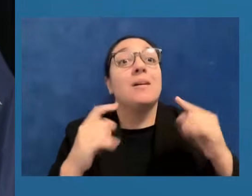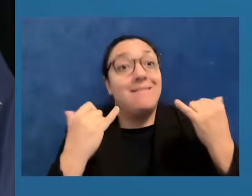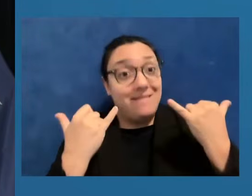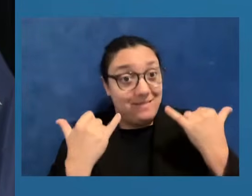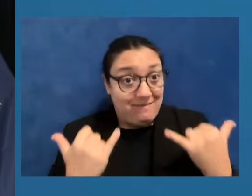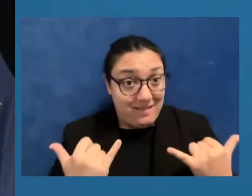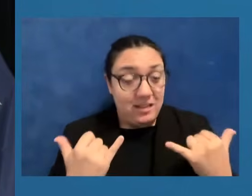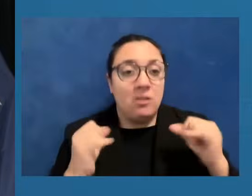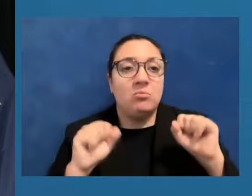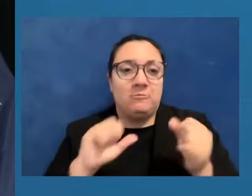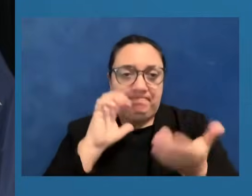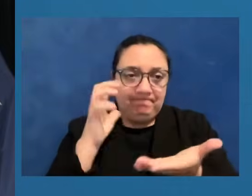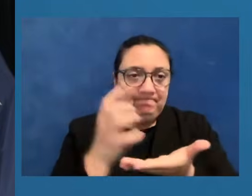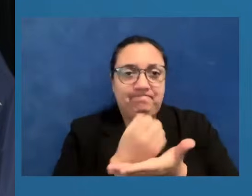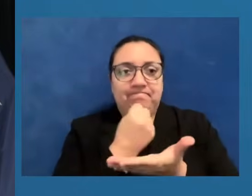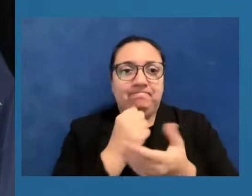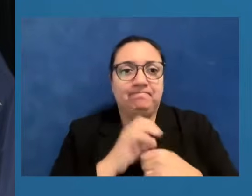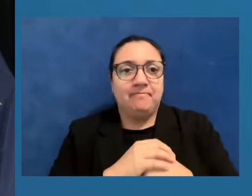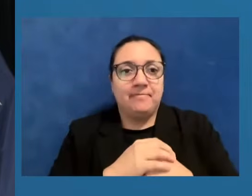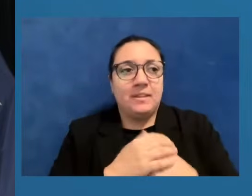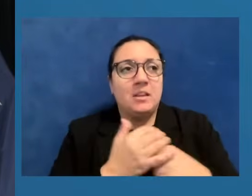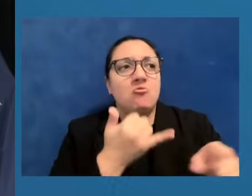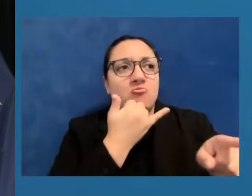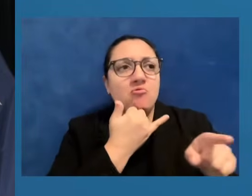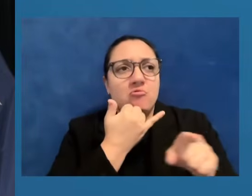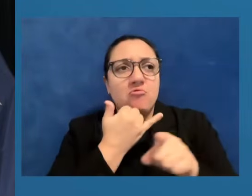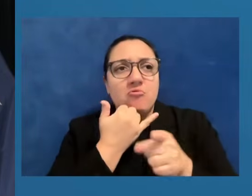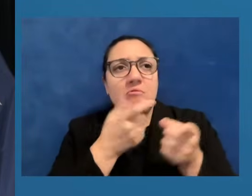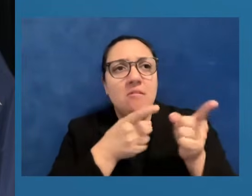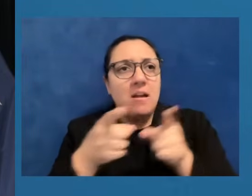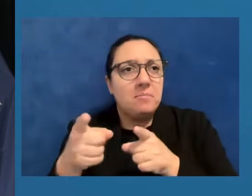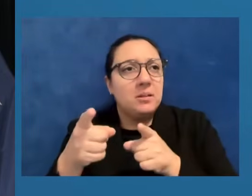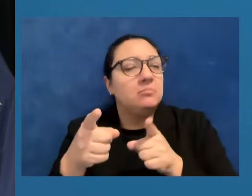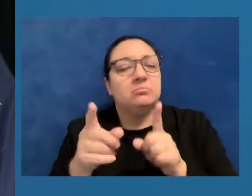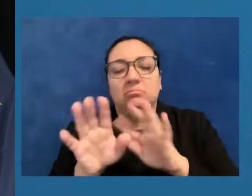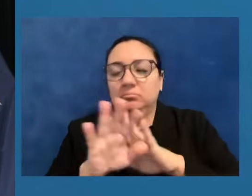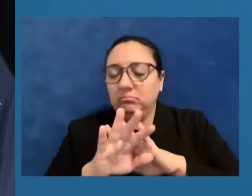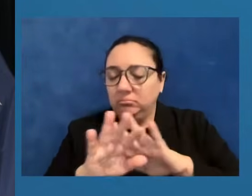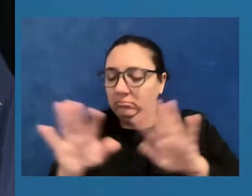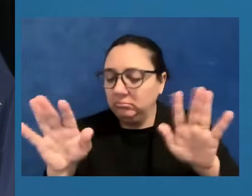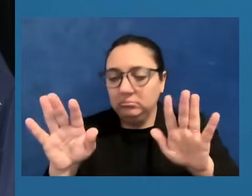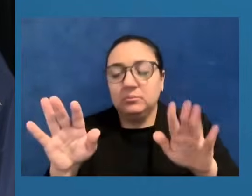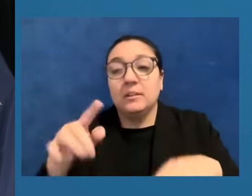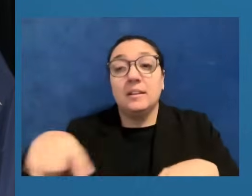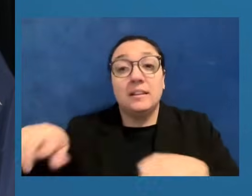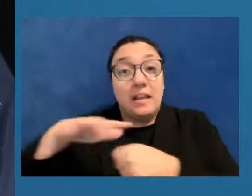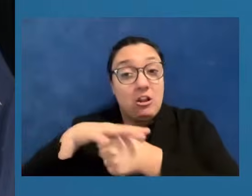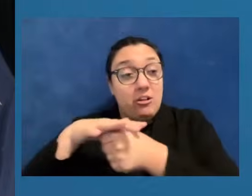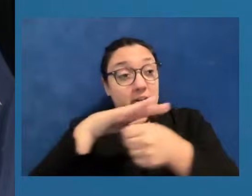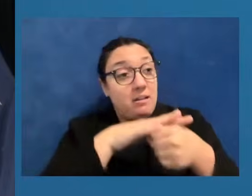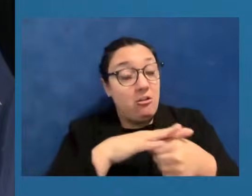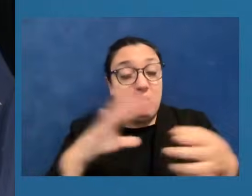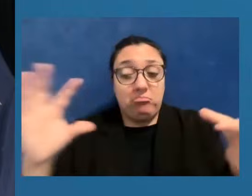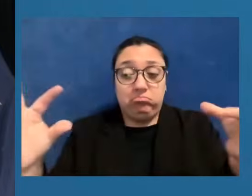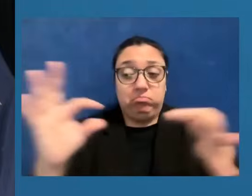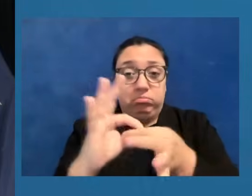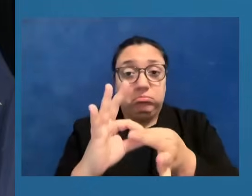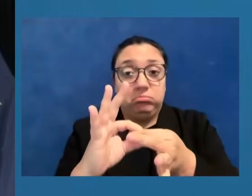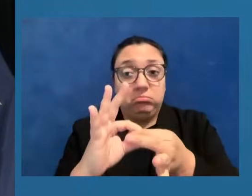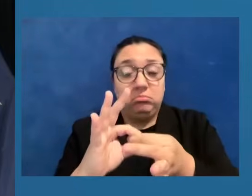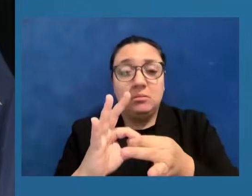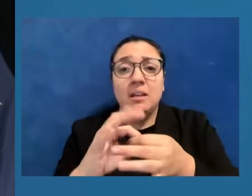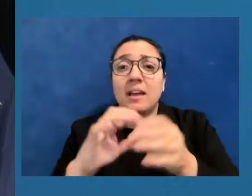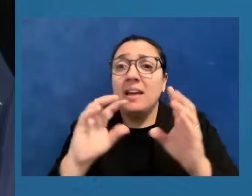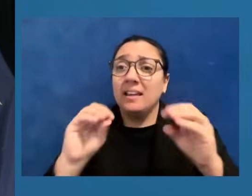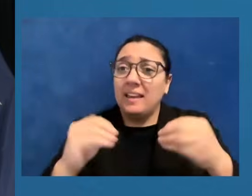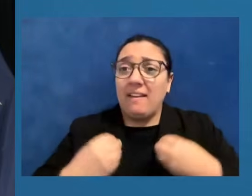We can say we can right the wrongs of the past and stitch these neighborhoods back together We can build a strong, vibrant community where